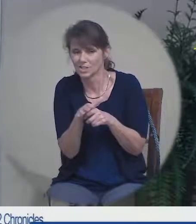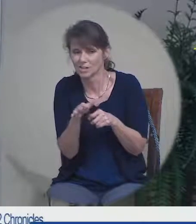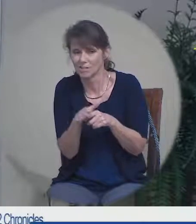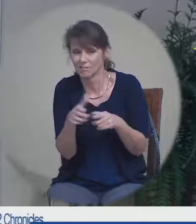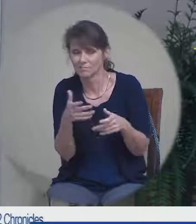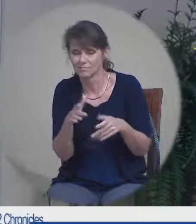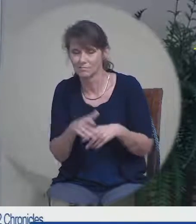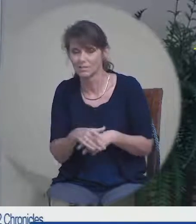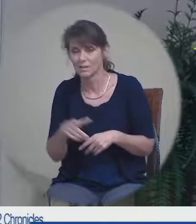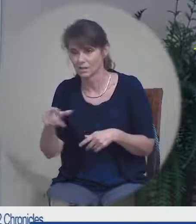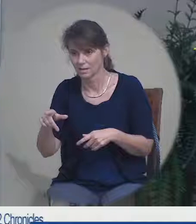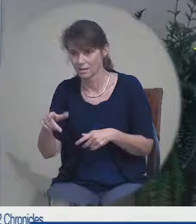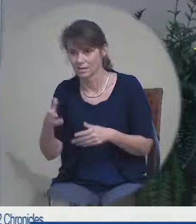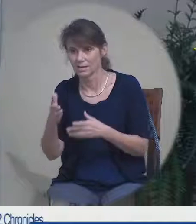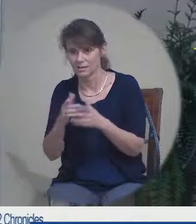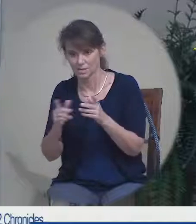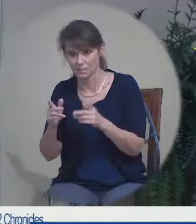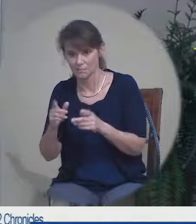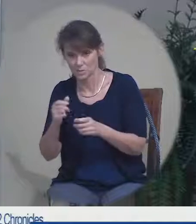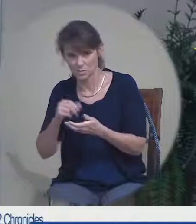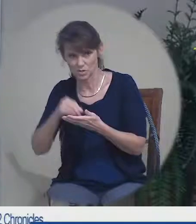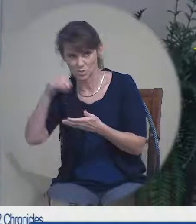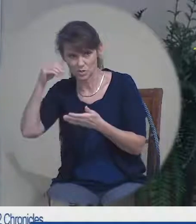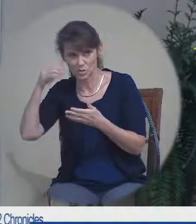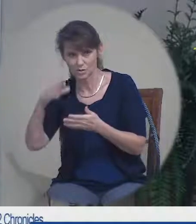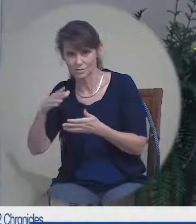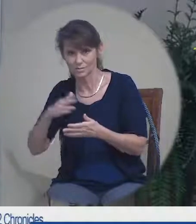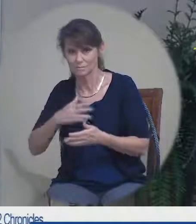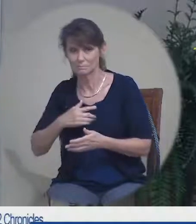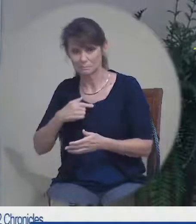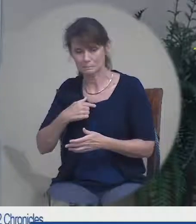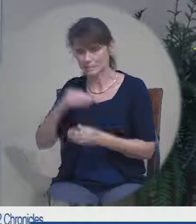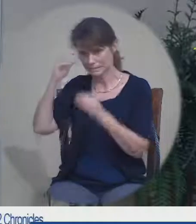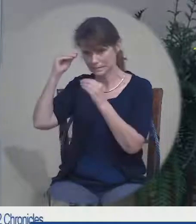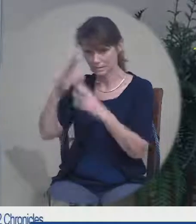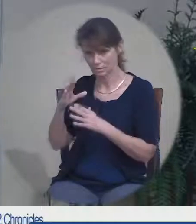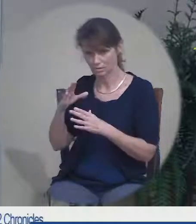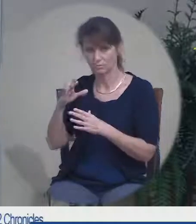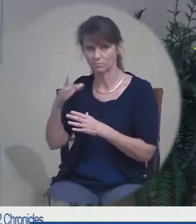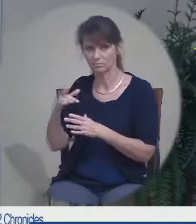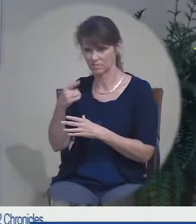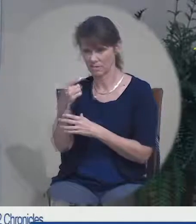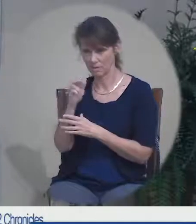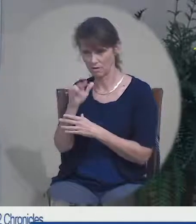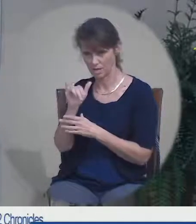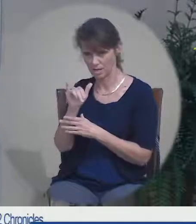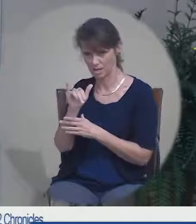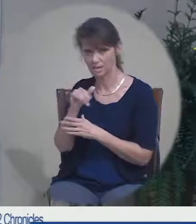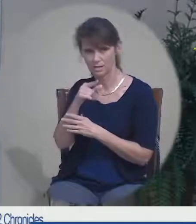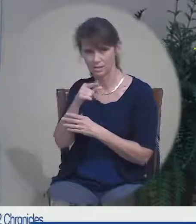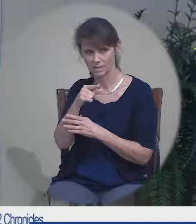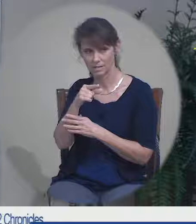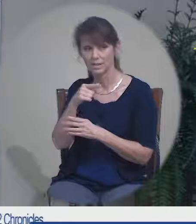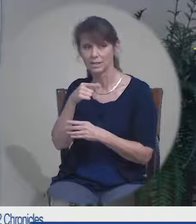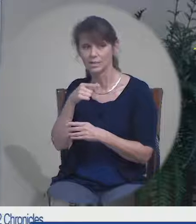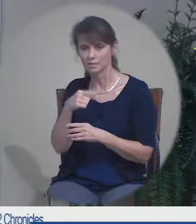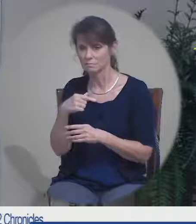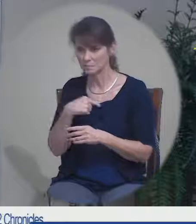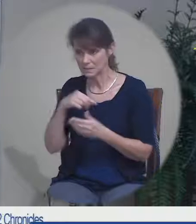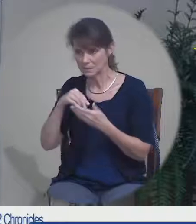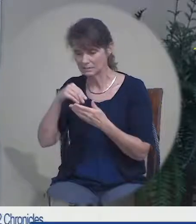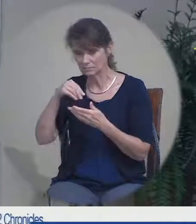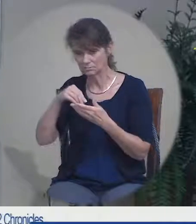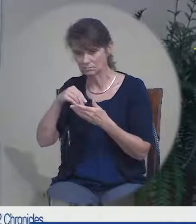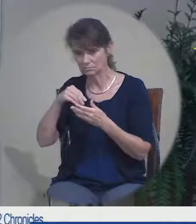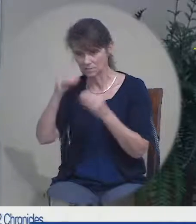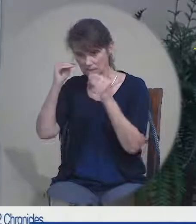done so much more. You know, not the grades were the only thing, but their attitude was learning. Doing just enough to get